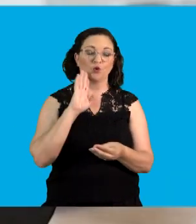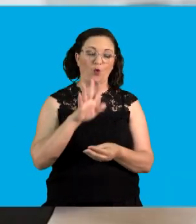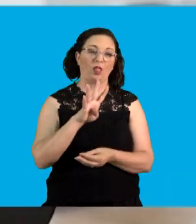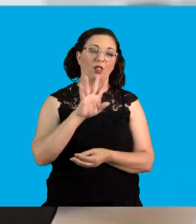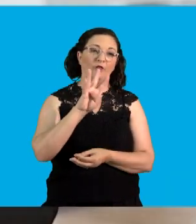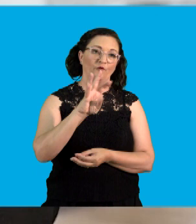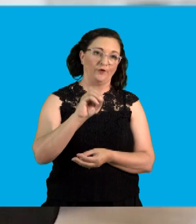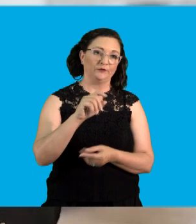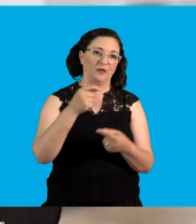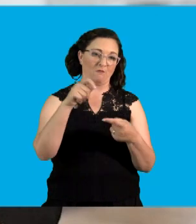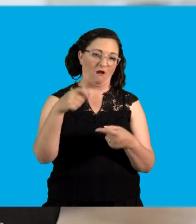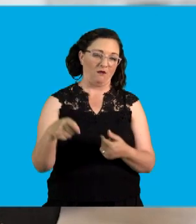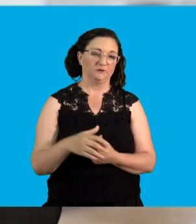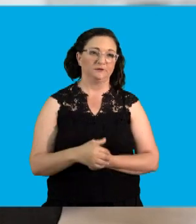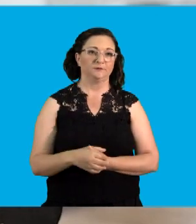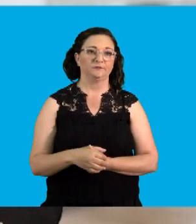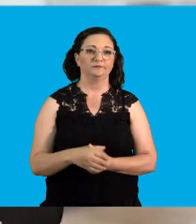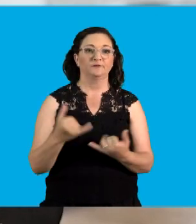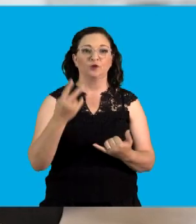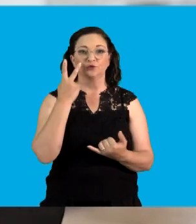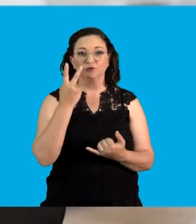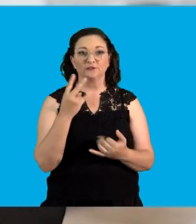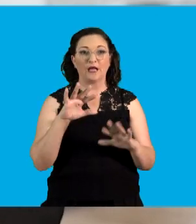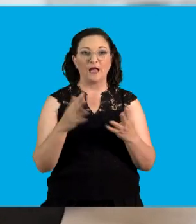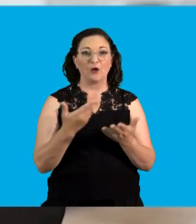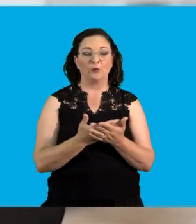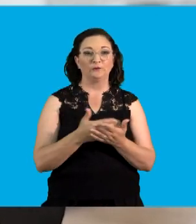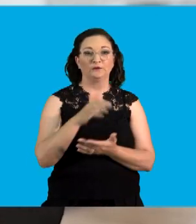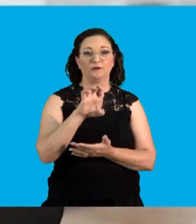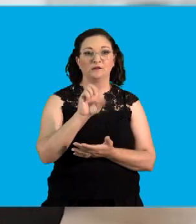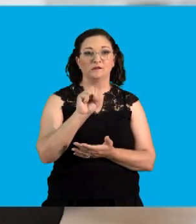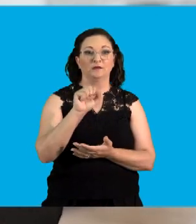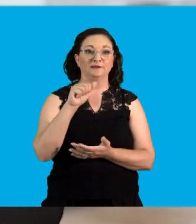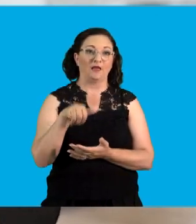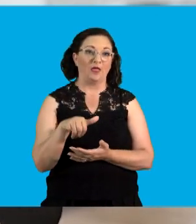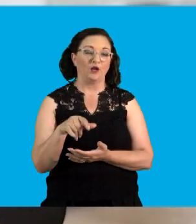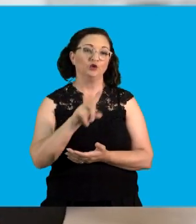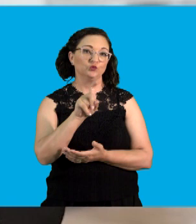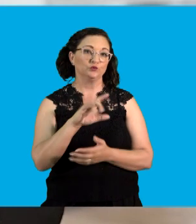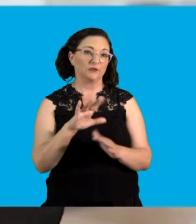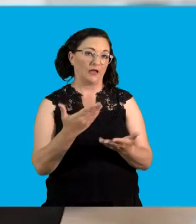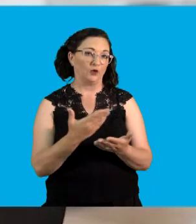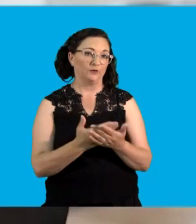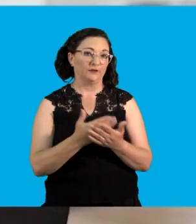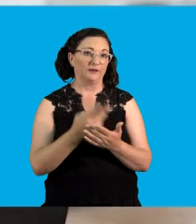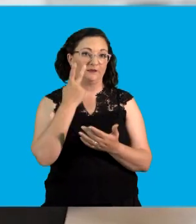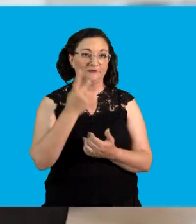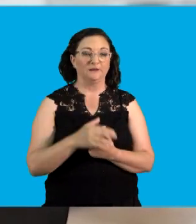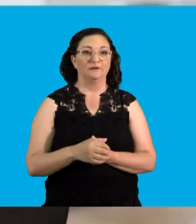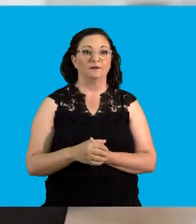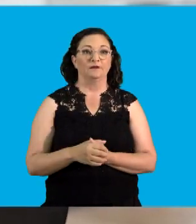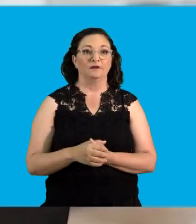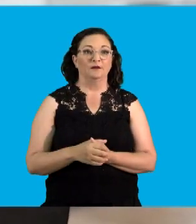All right, now we're going to be looking at the essay, how to approach an essay question, which is your section C.